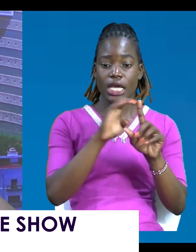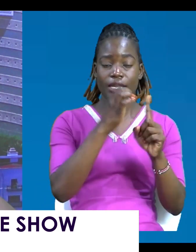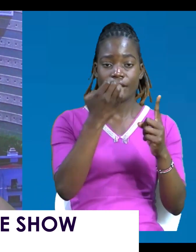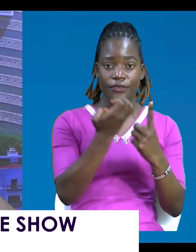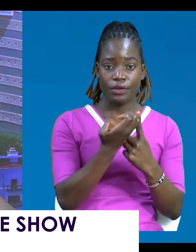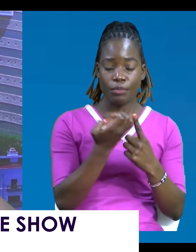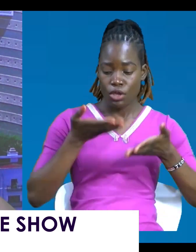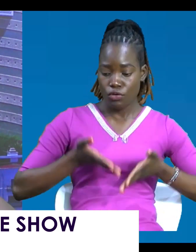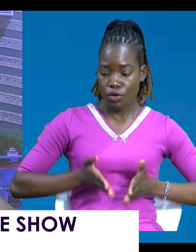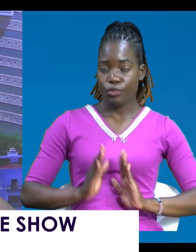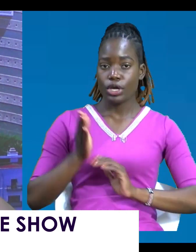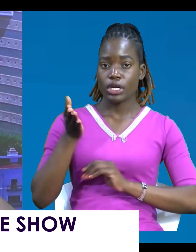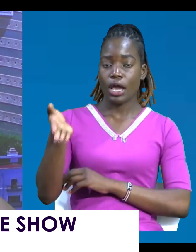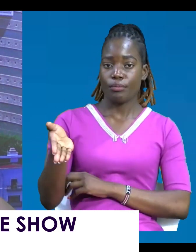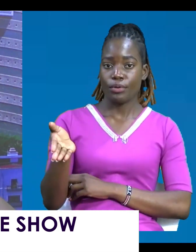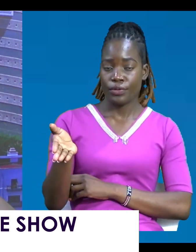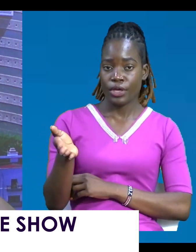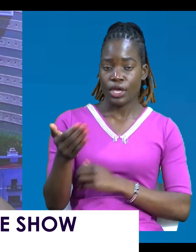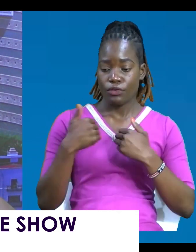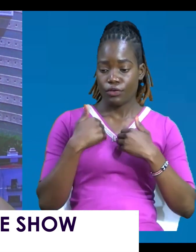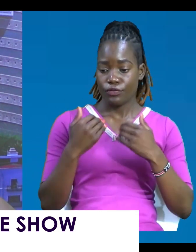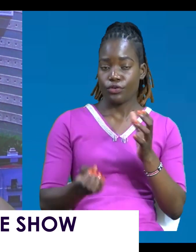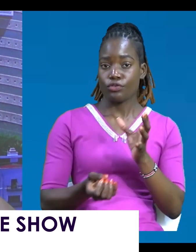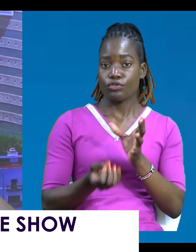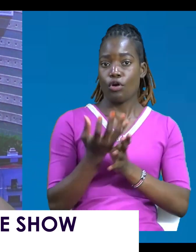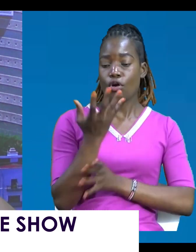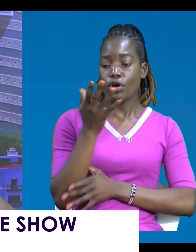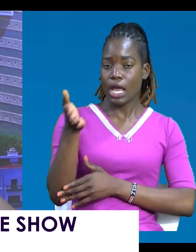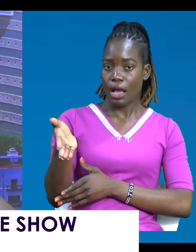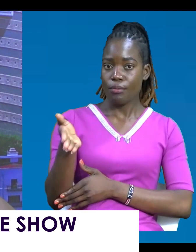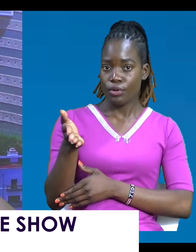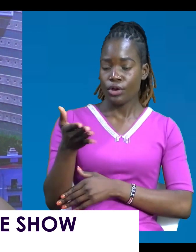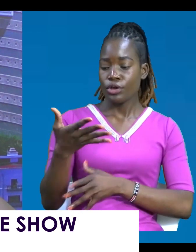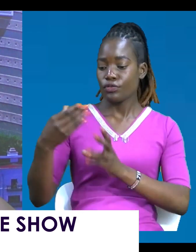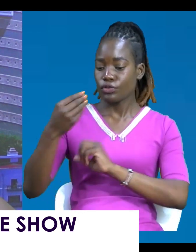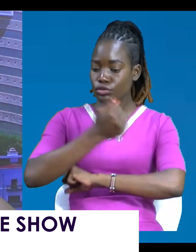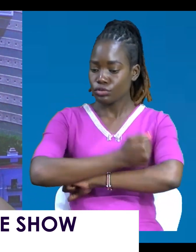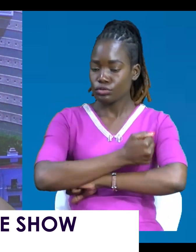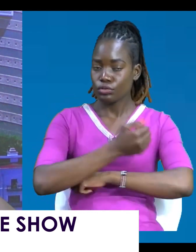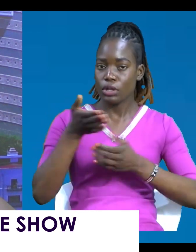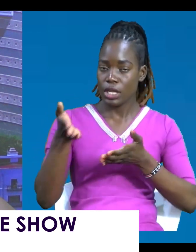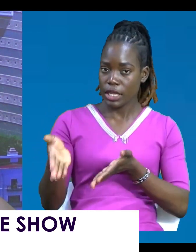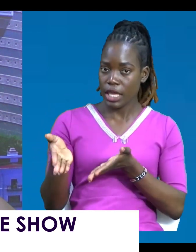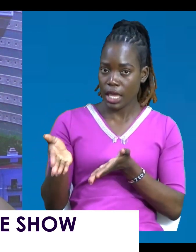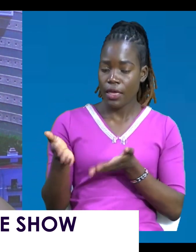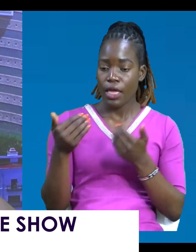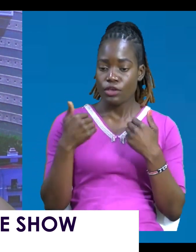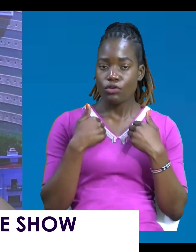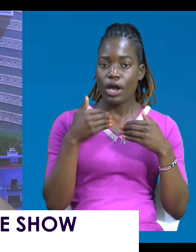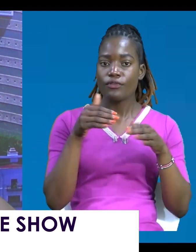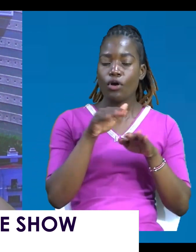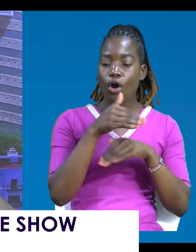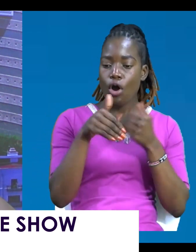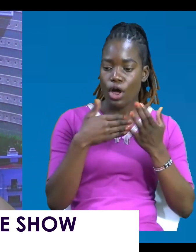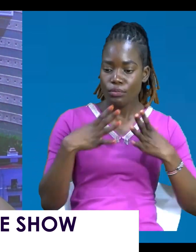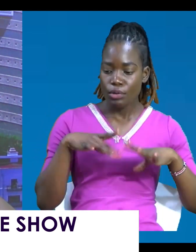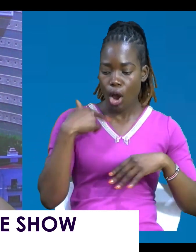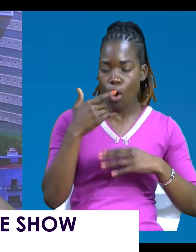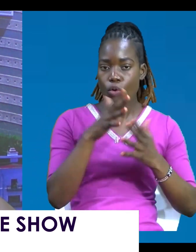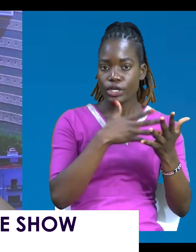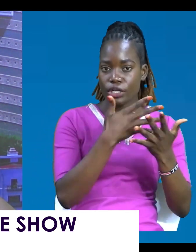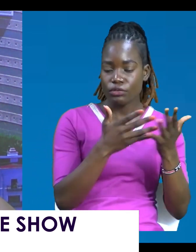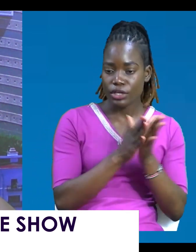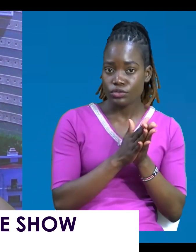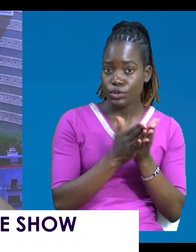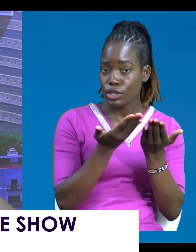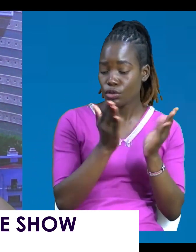environment. You are born there. You've been raised there. You've gone to school there. You have everyone who networks with